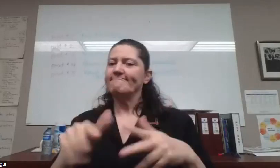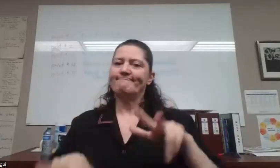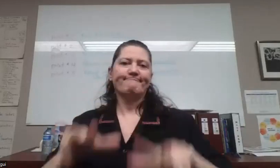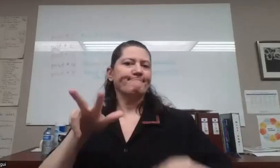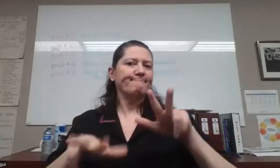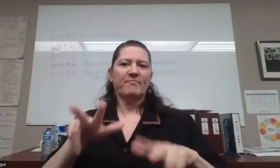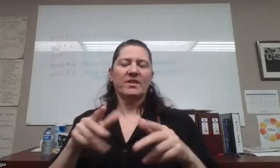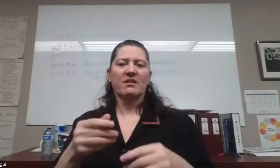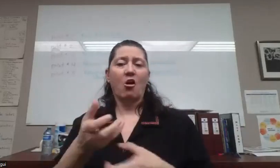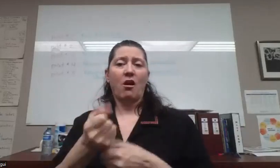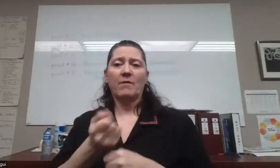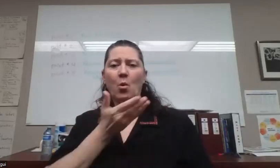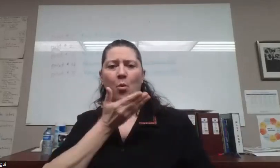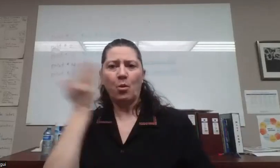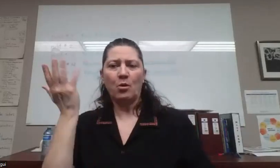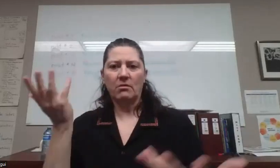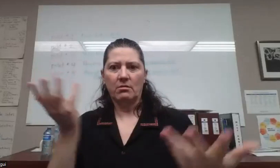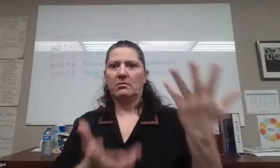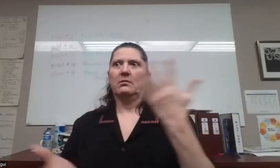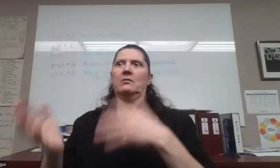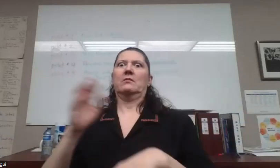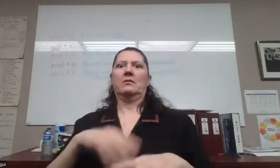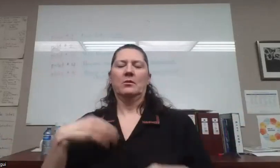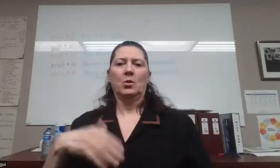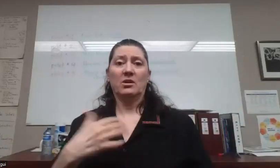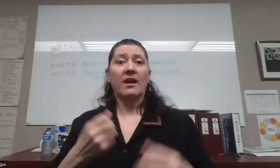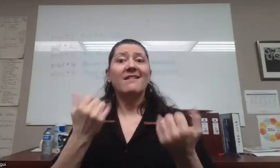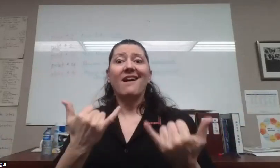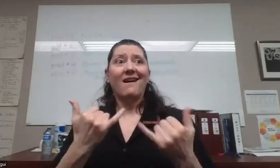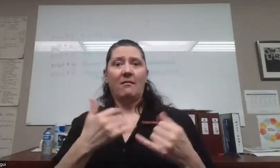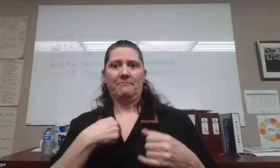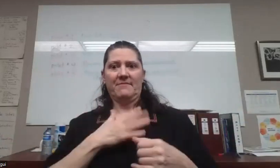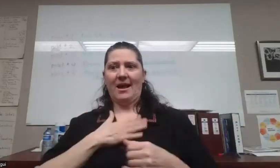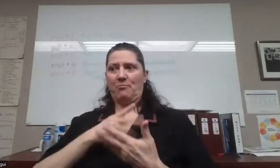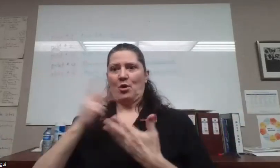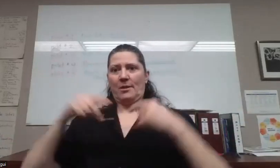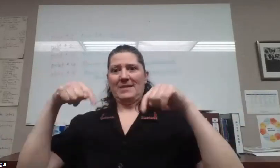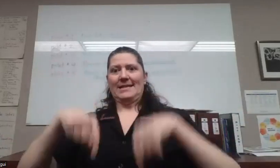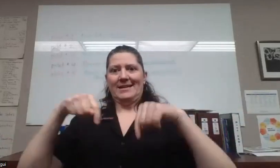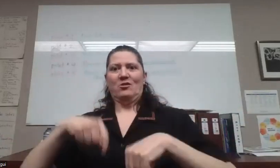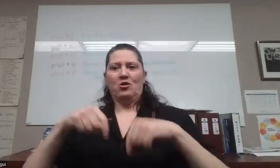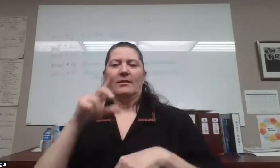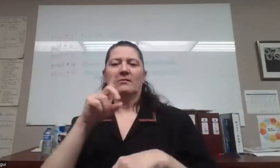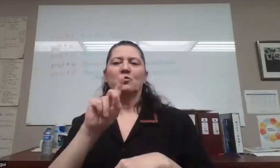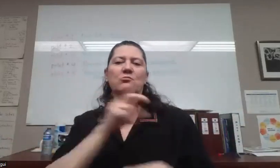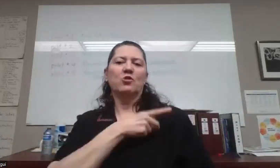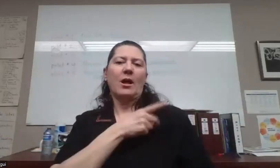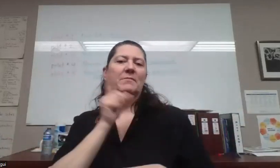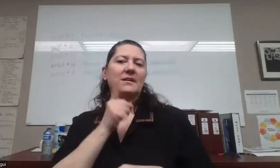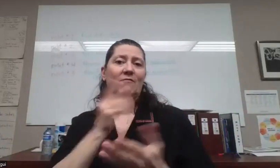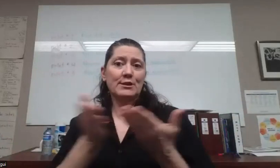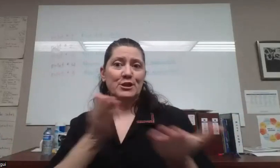computer skills. They don't know how to use those services online. And because the offices are gone, that makes